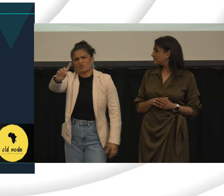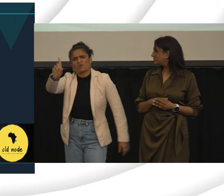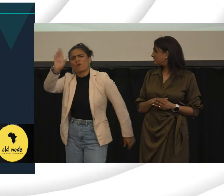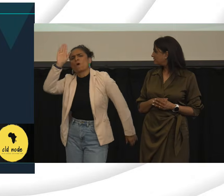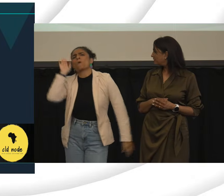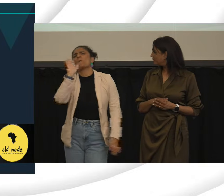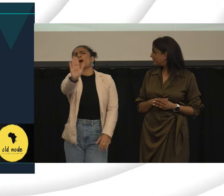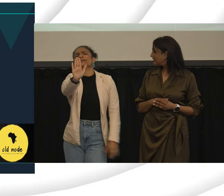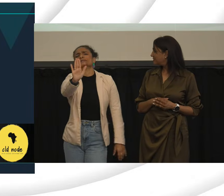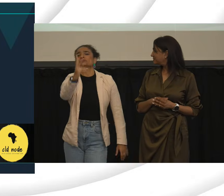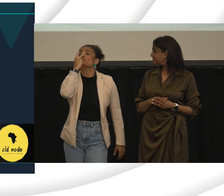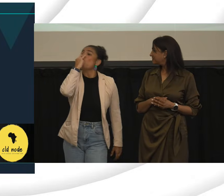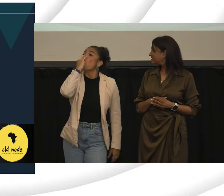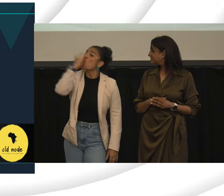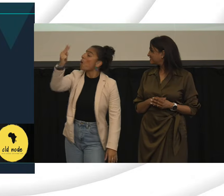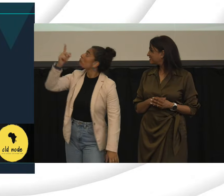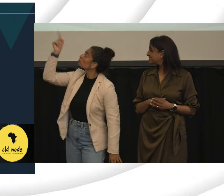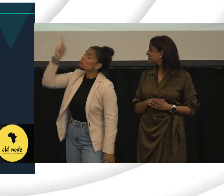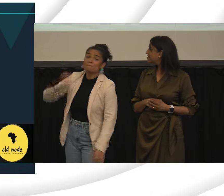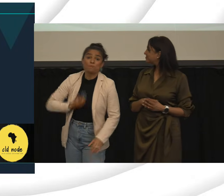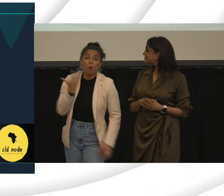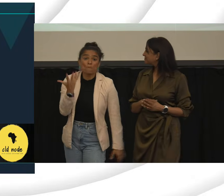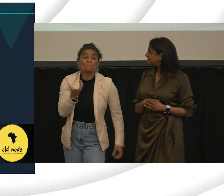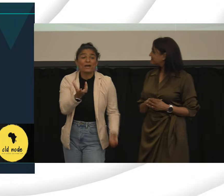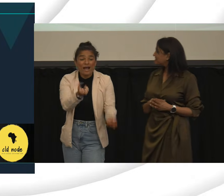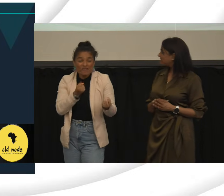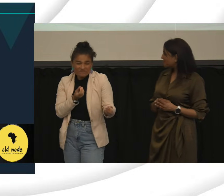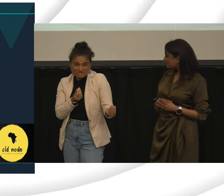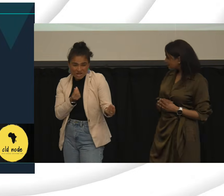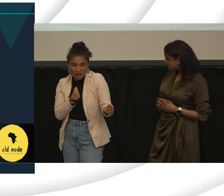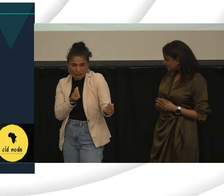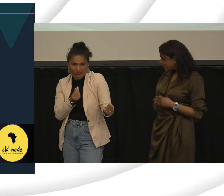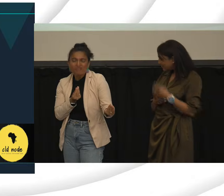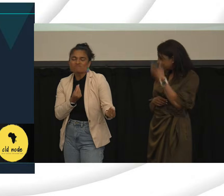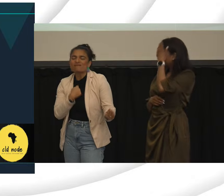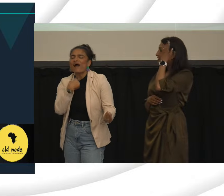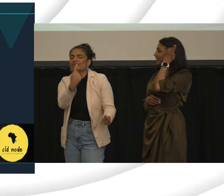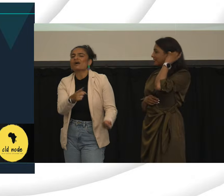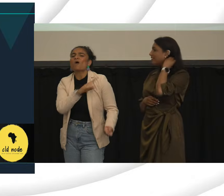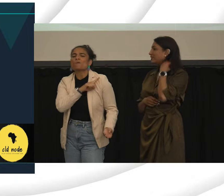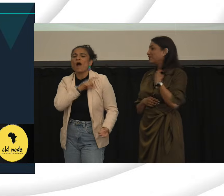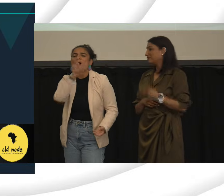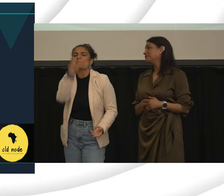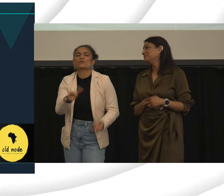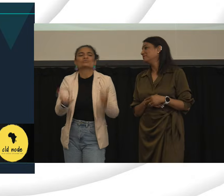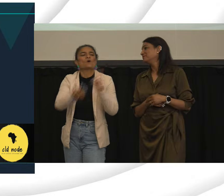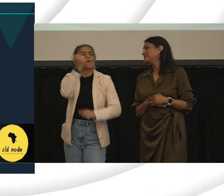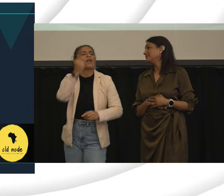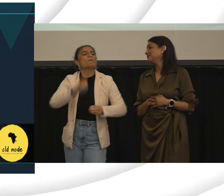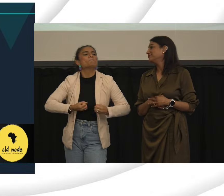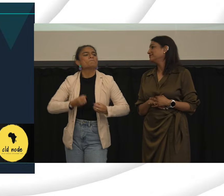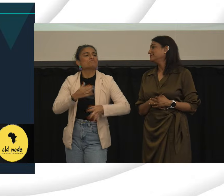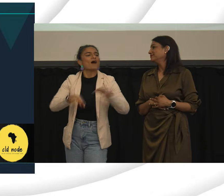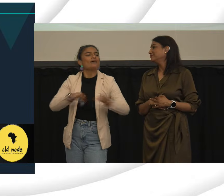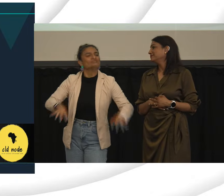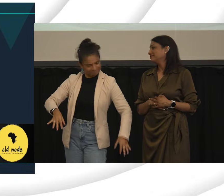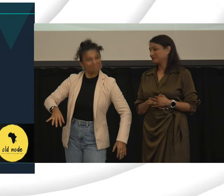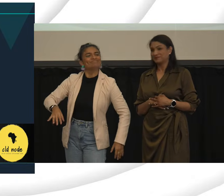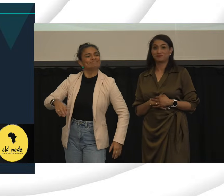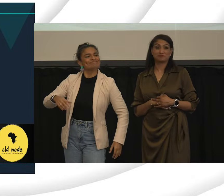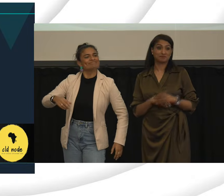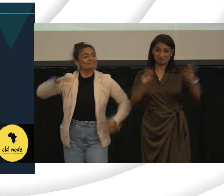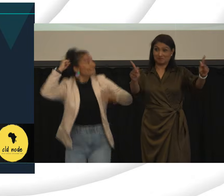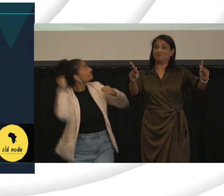Yes, we've got a prize. I don't know. Look, what does it say? Maybe you should first look at the poem and then say who's